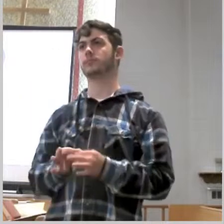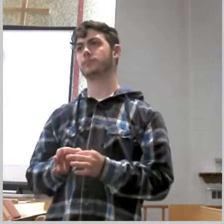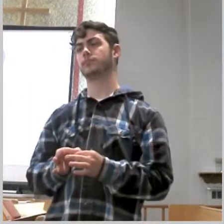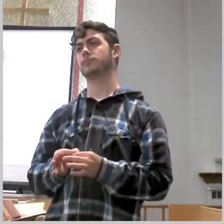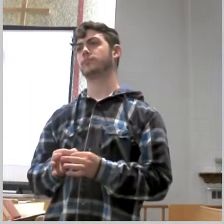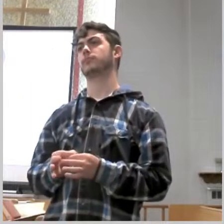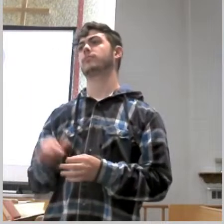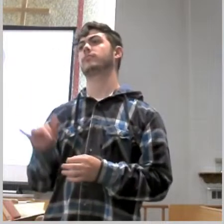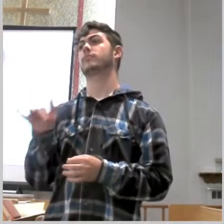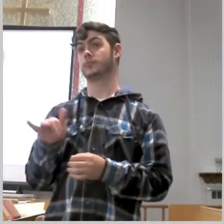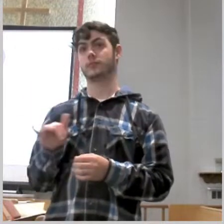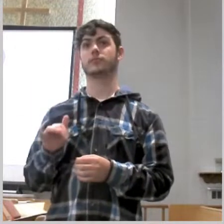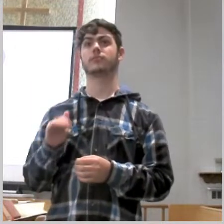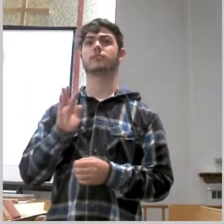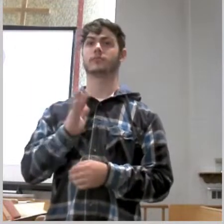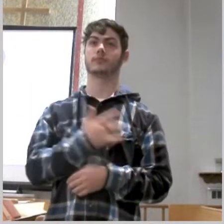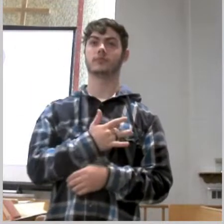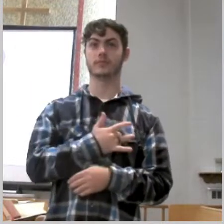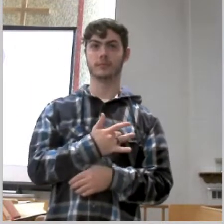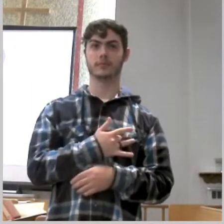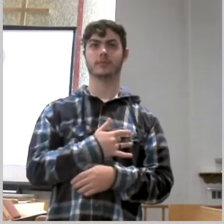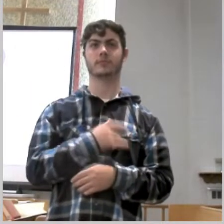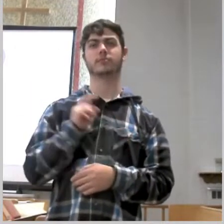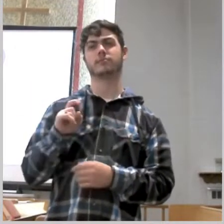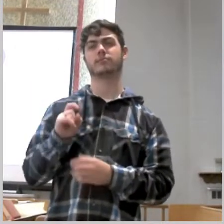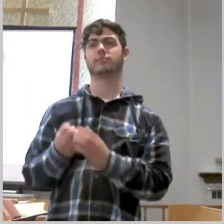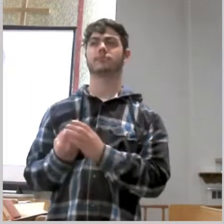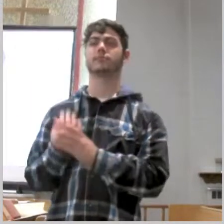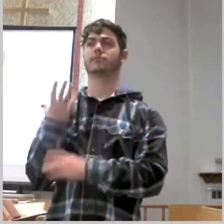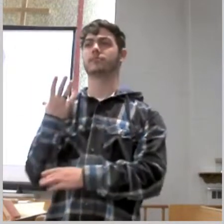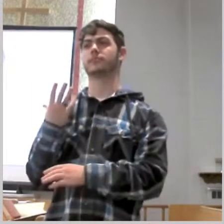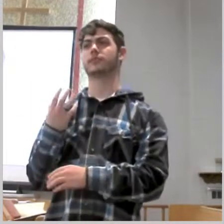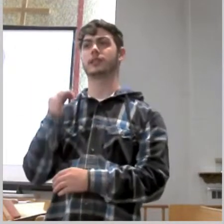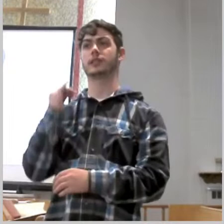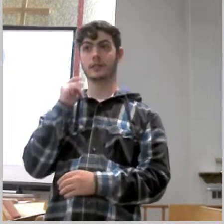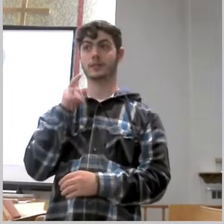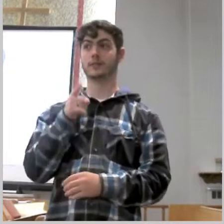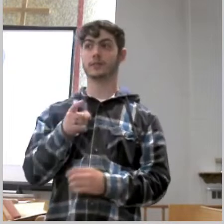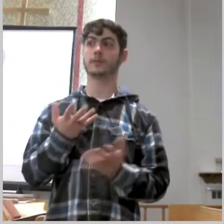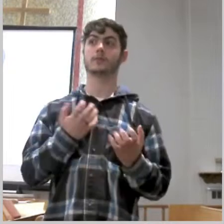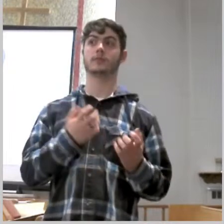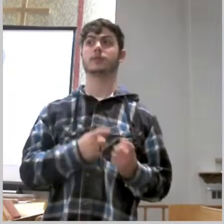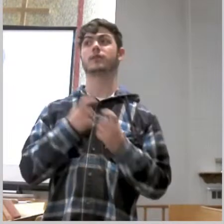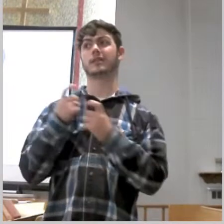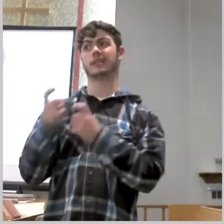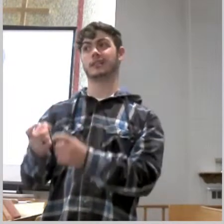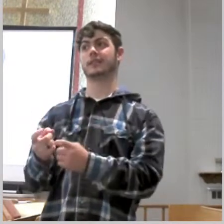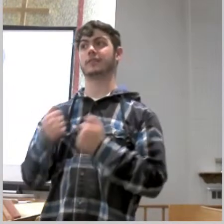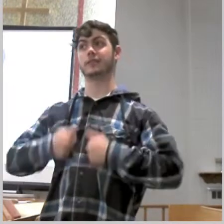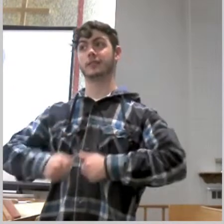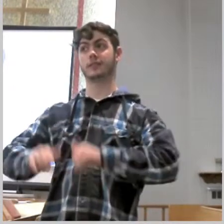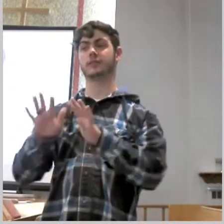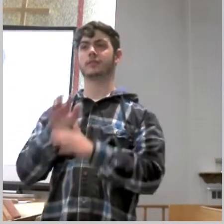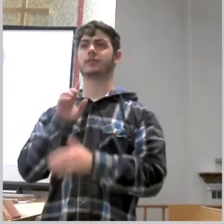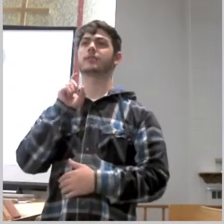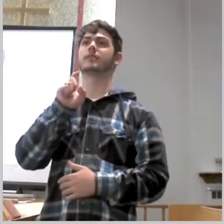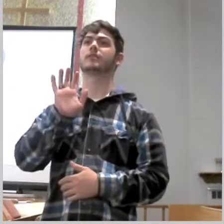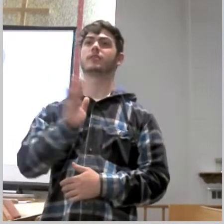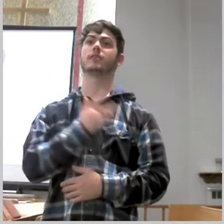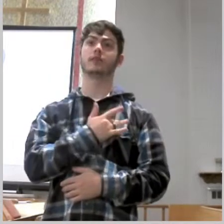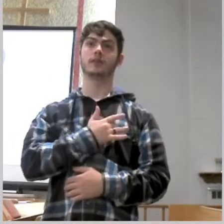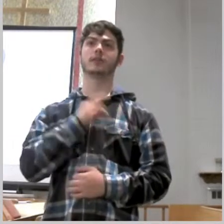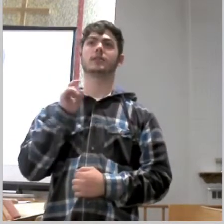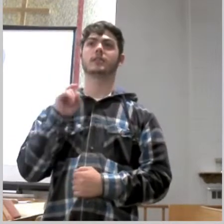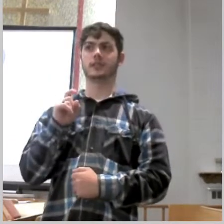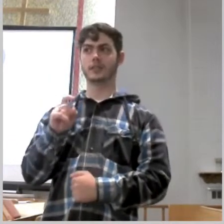heart, because in order to learn to give sacrificially, we need to have our heart in it. That is